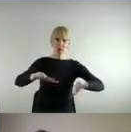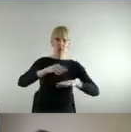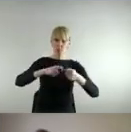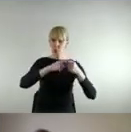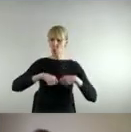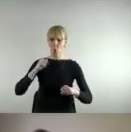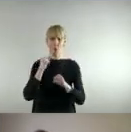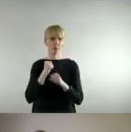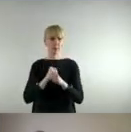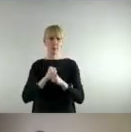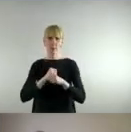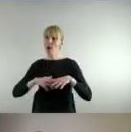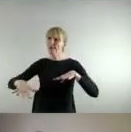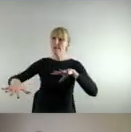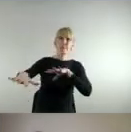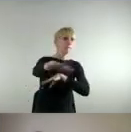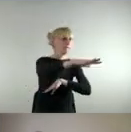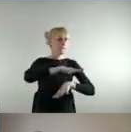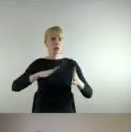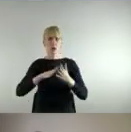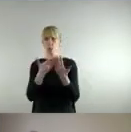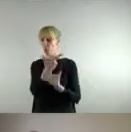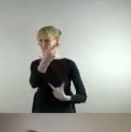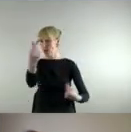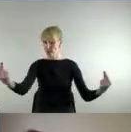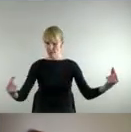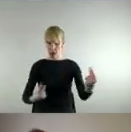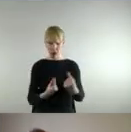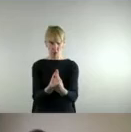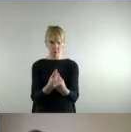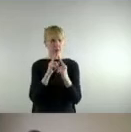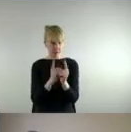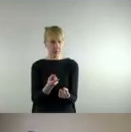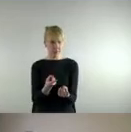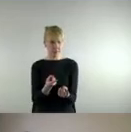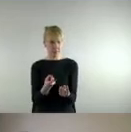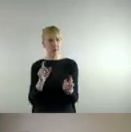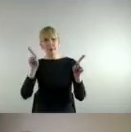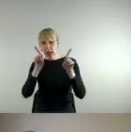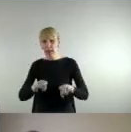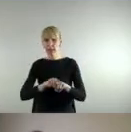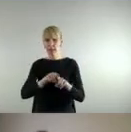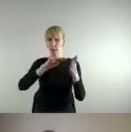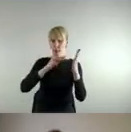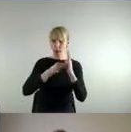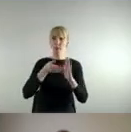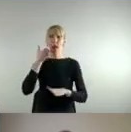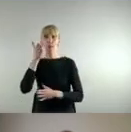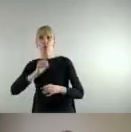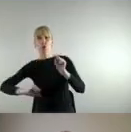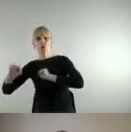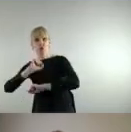wide involvement of partners also in the planning phase and in exercises. Have meetings